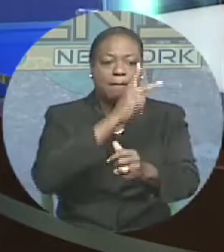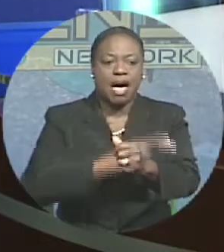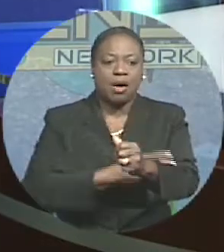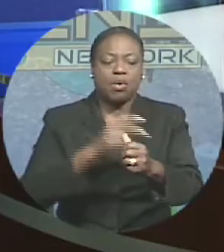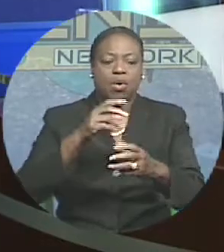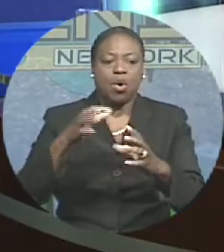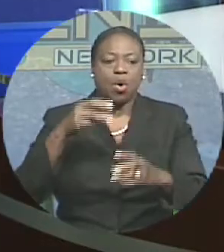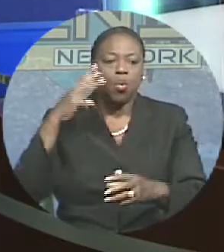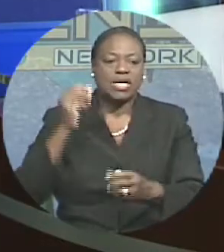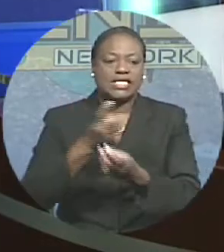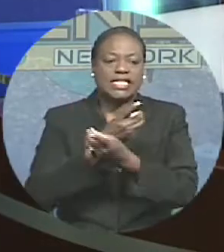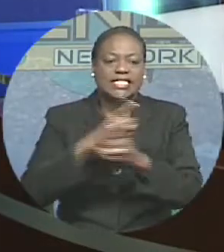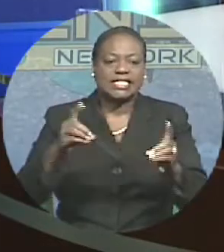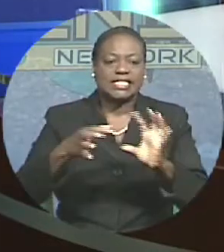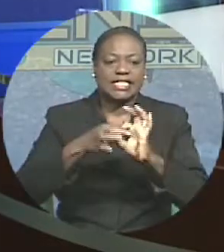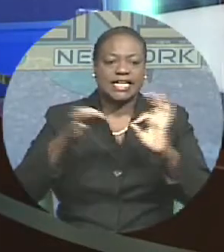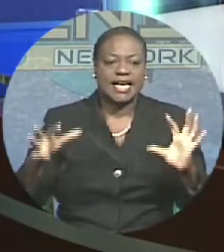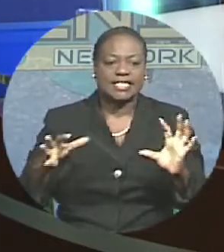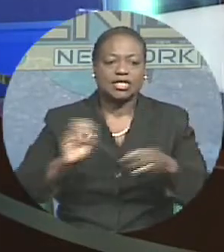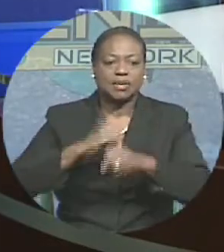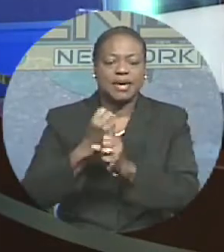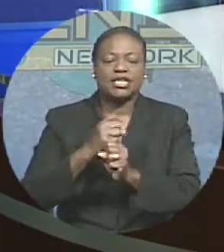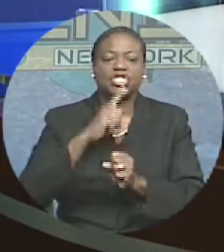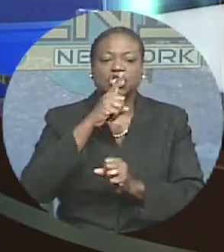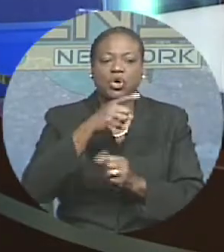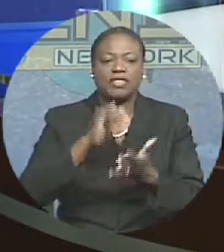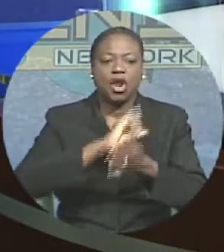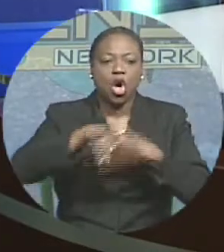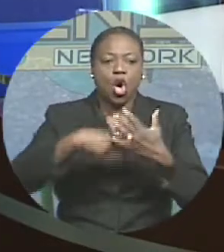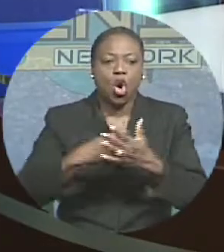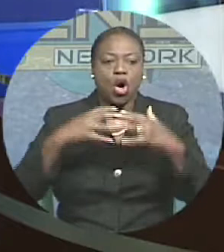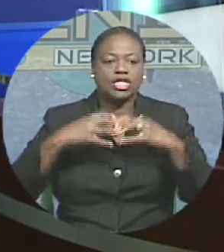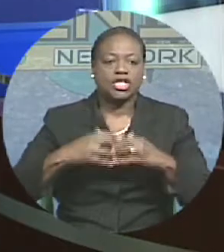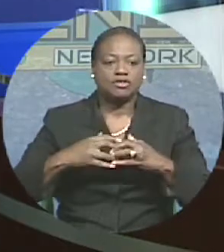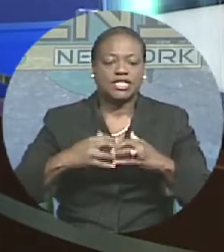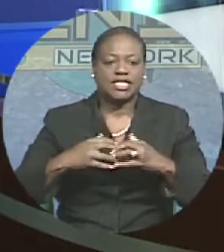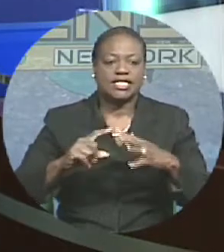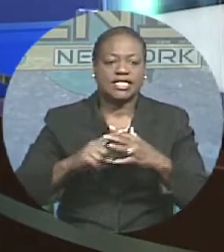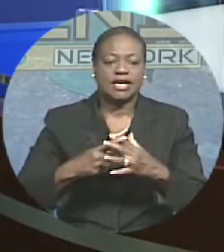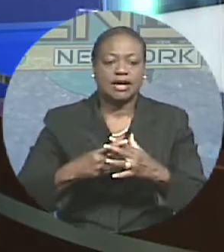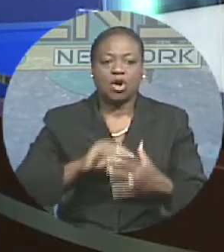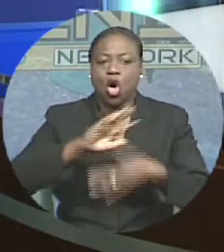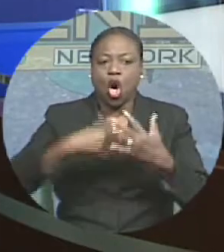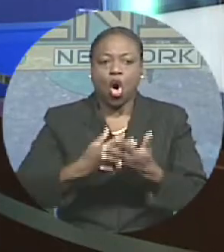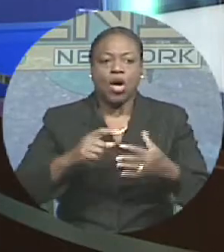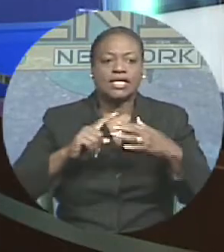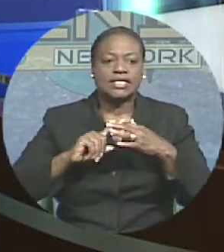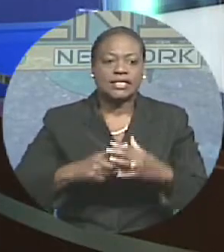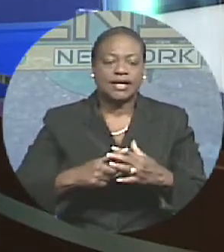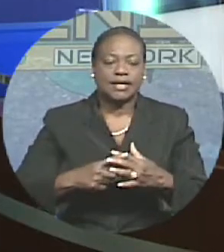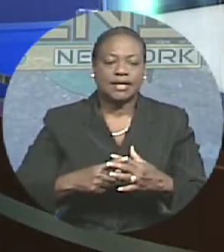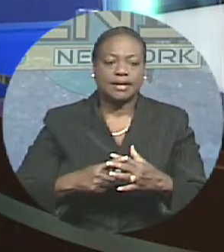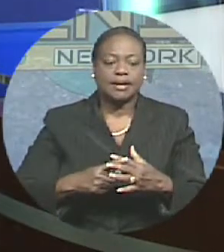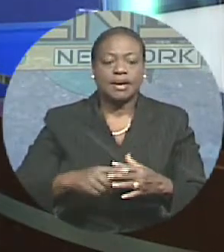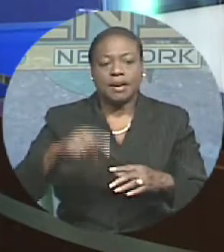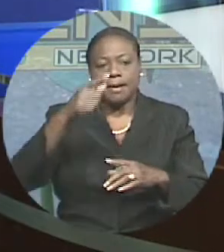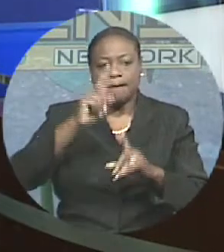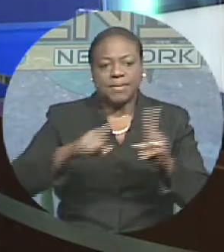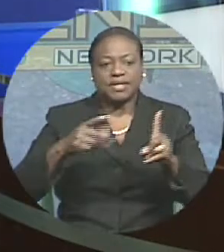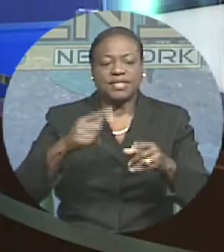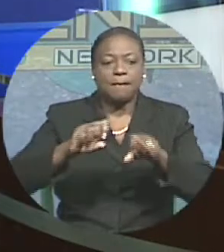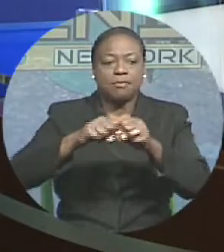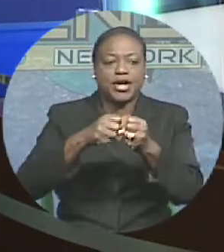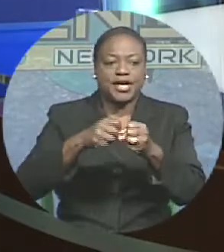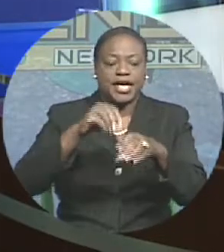to ensure that all generators kick in. Now, all of the generators started. However, Airport Development Company officials say the breaker